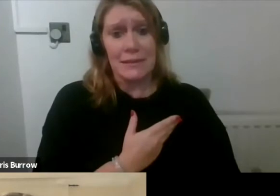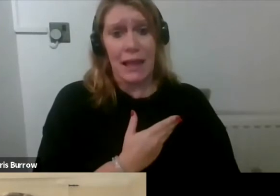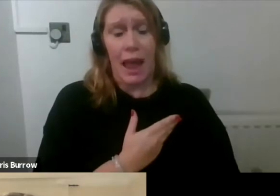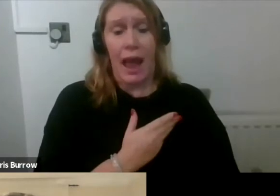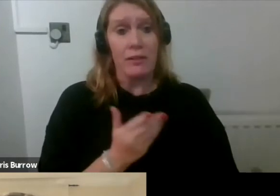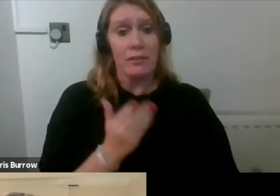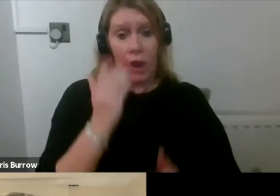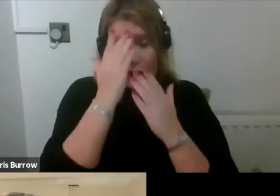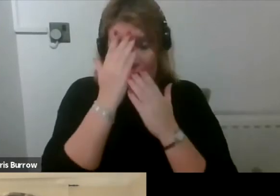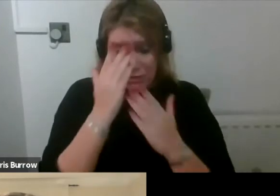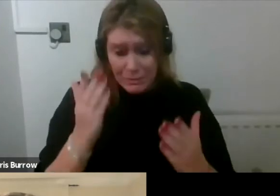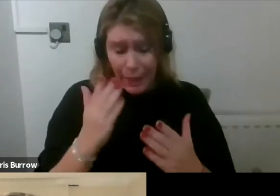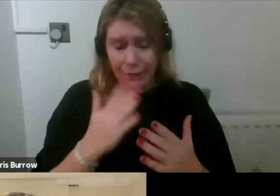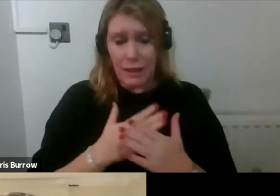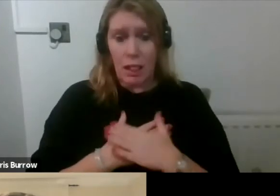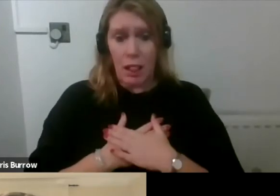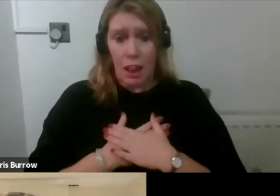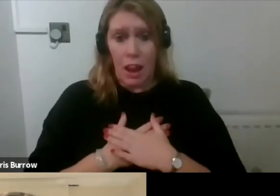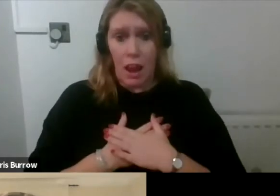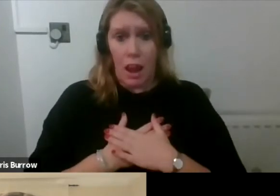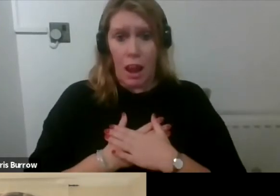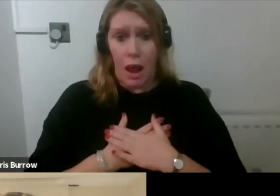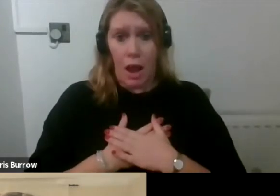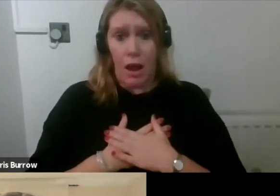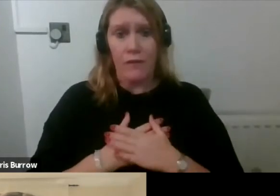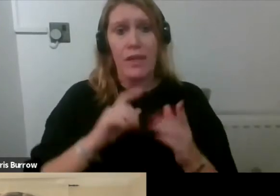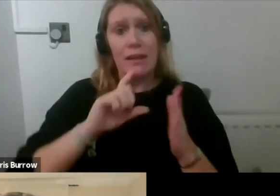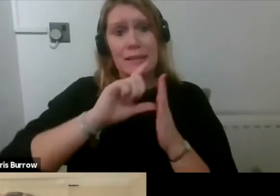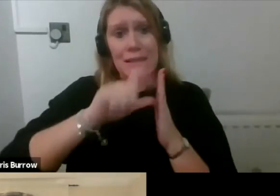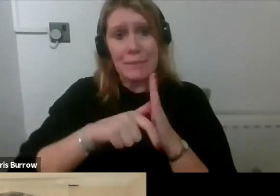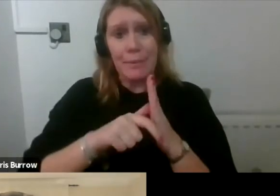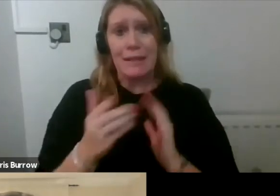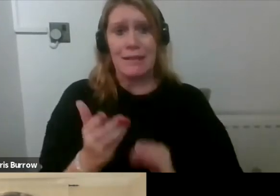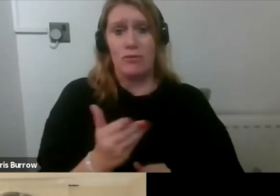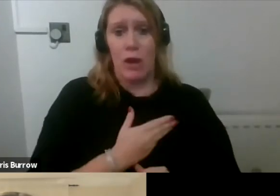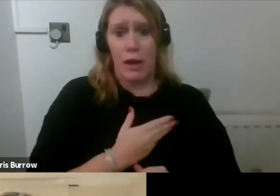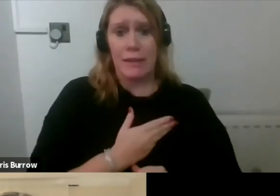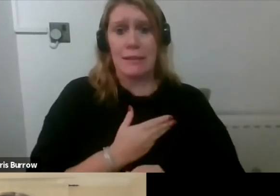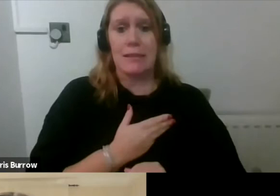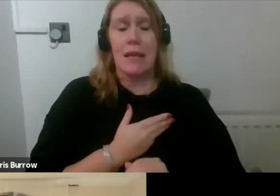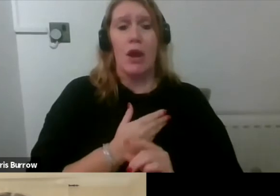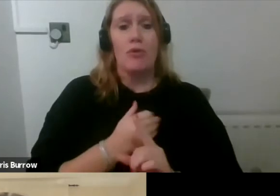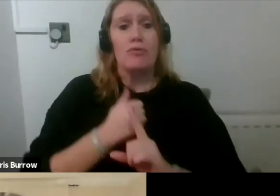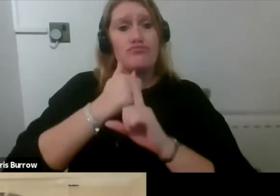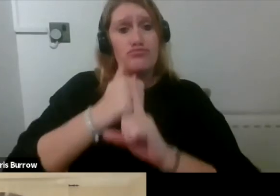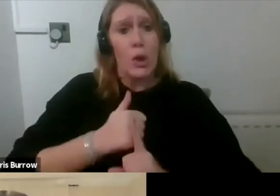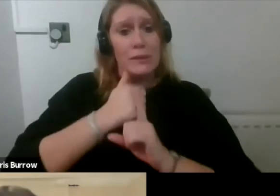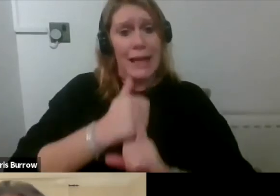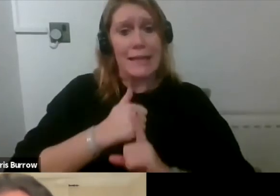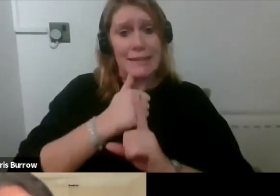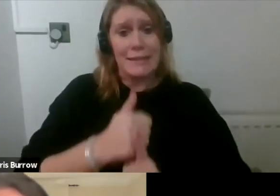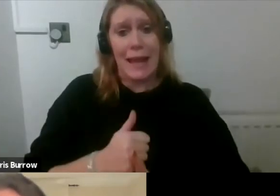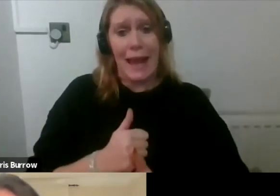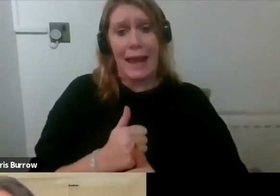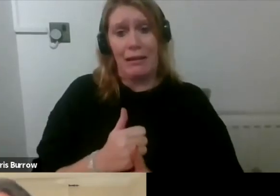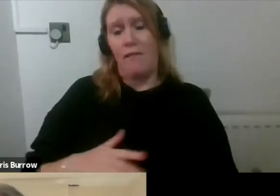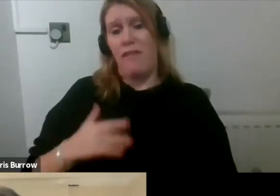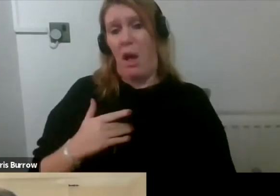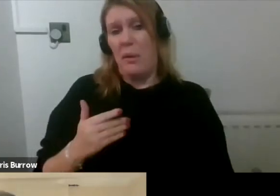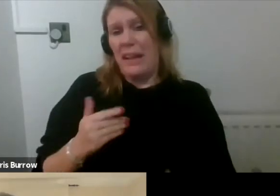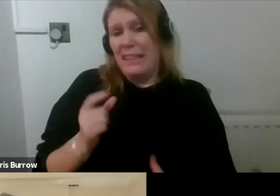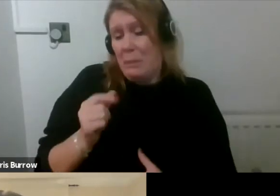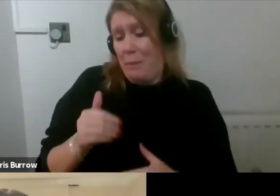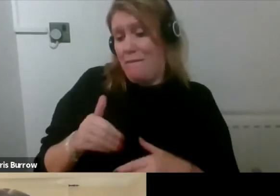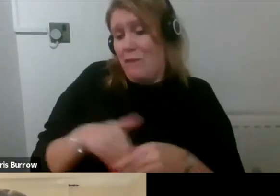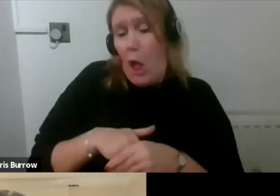loved, those disability rights protests, and in a small way was part of them, as an undergraduate student back in the